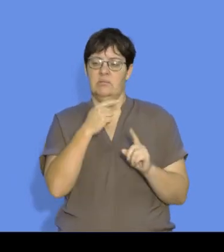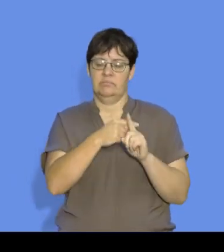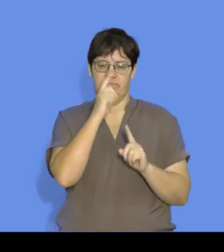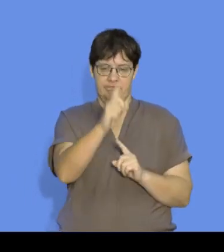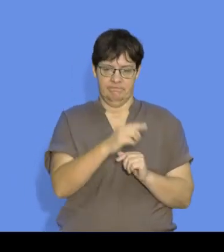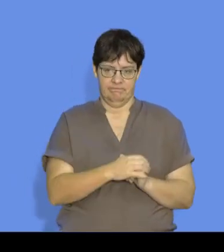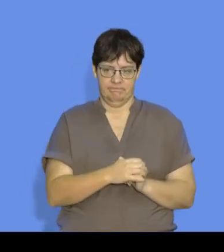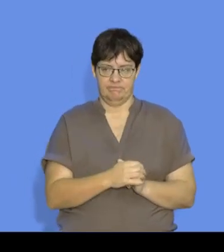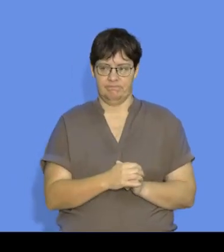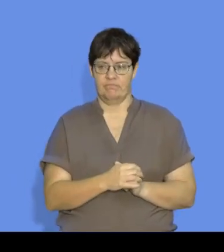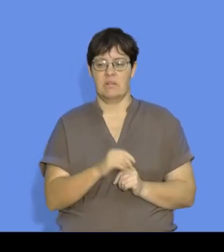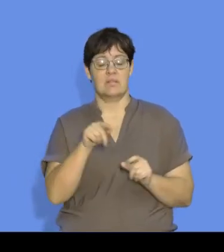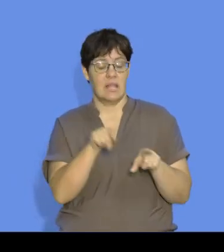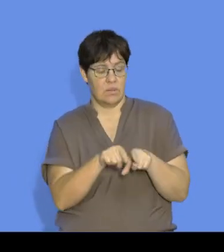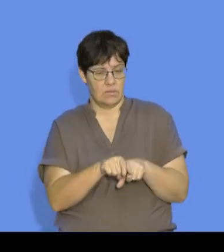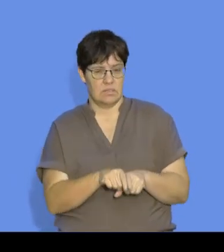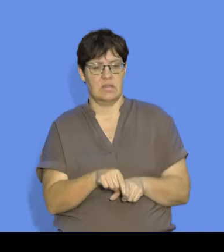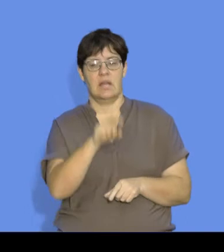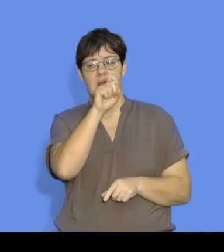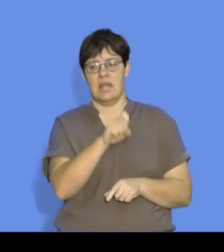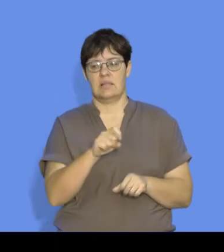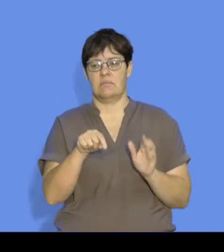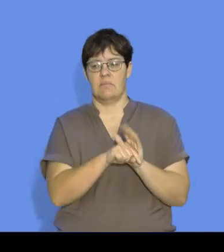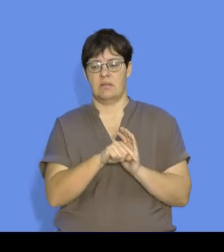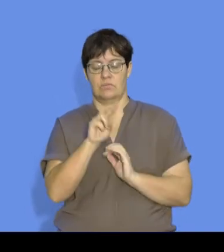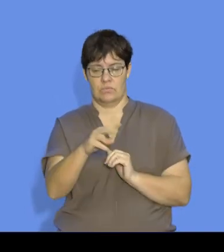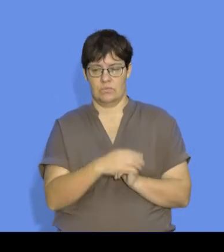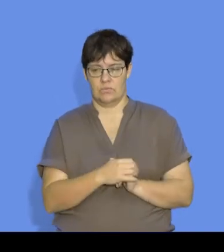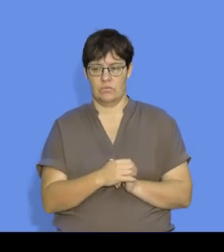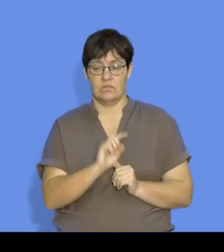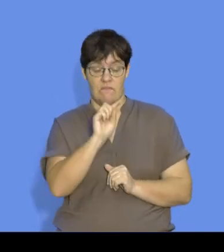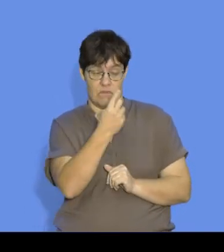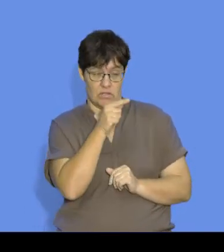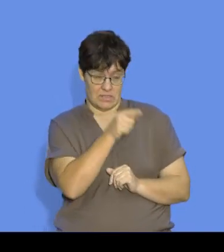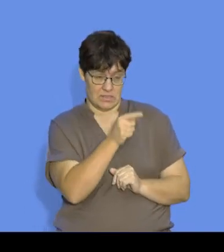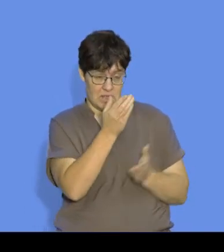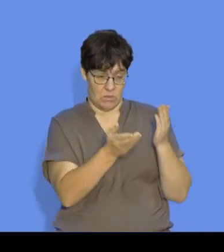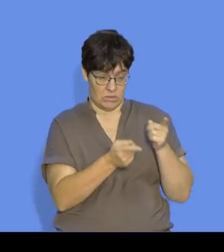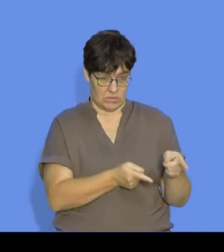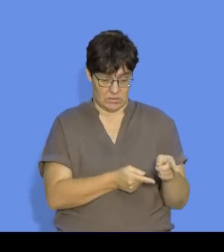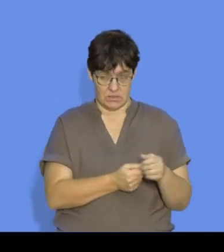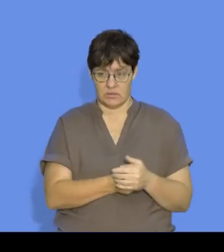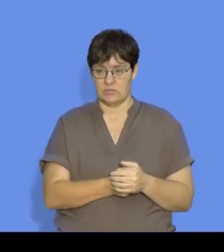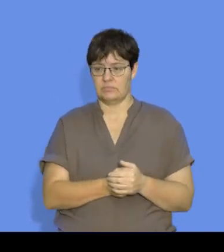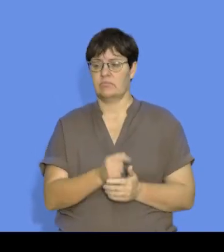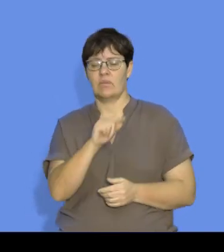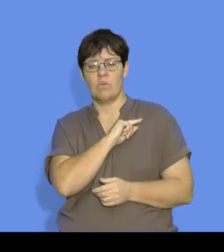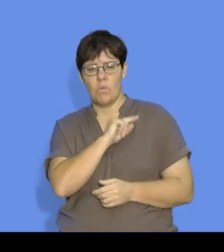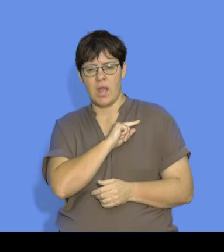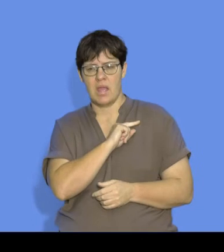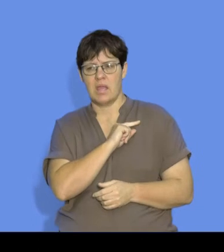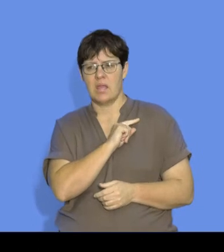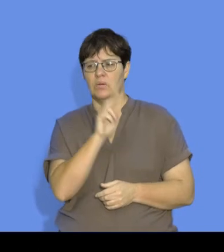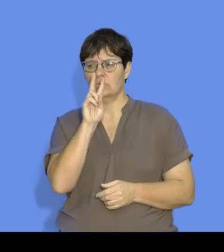plus 1, which is equals to x minus 2. So that's the first equation, right? And the reason why it has